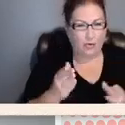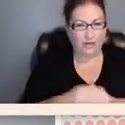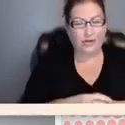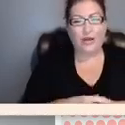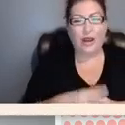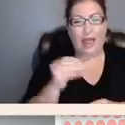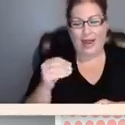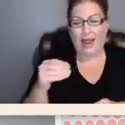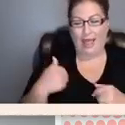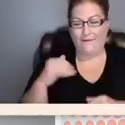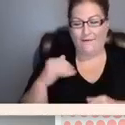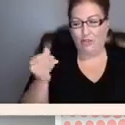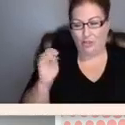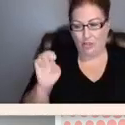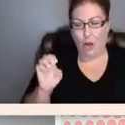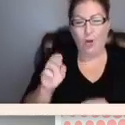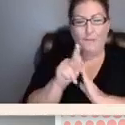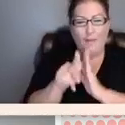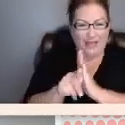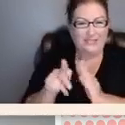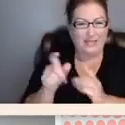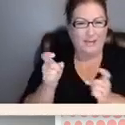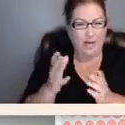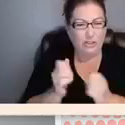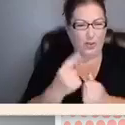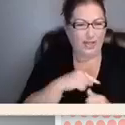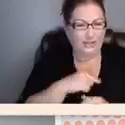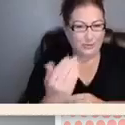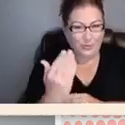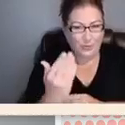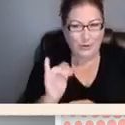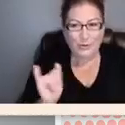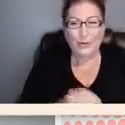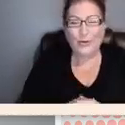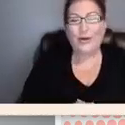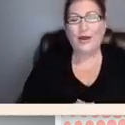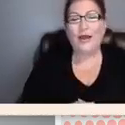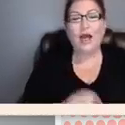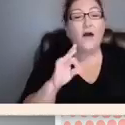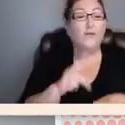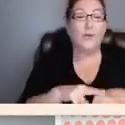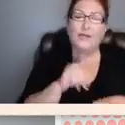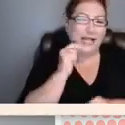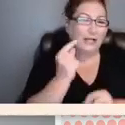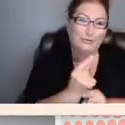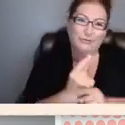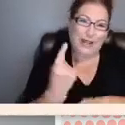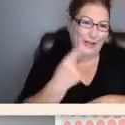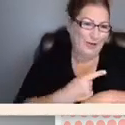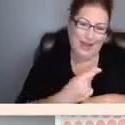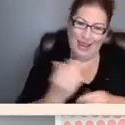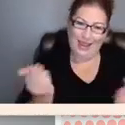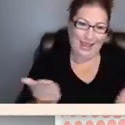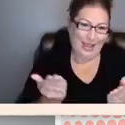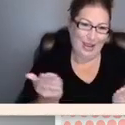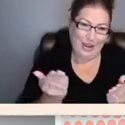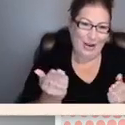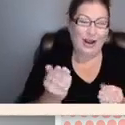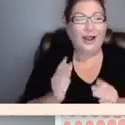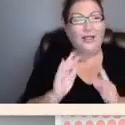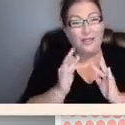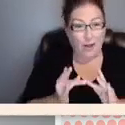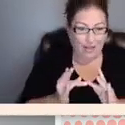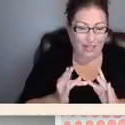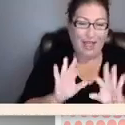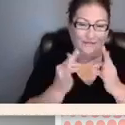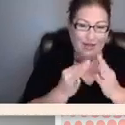morning. Policy Manager, here with us this morning. Of course, it's not just a regular day here in the virtual Family